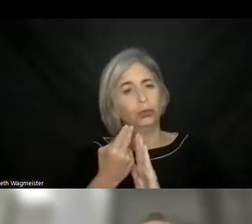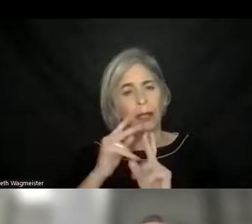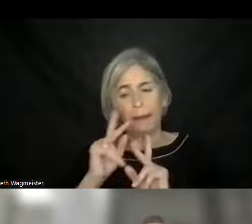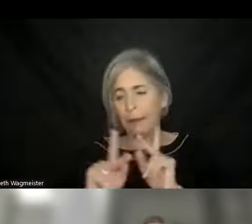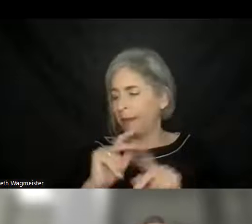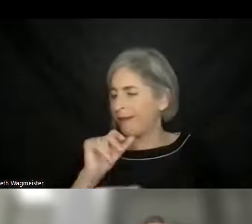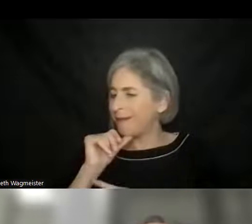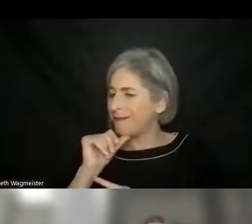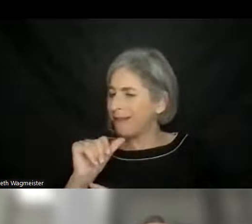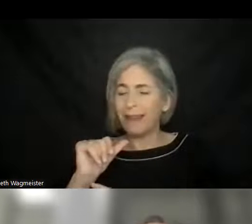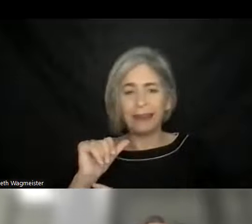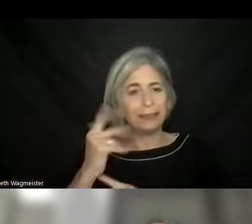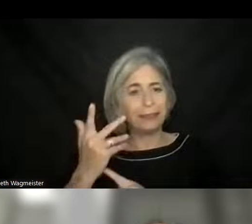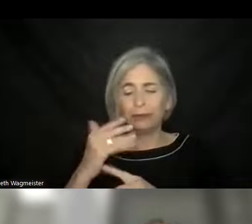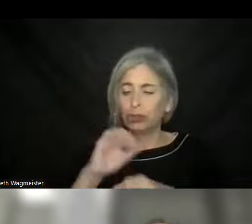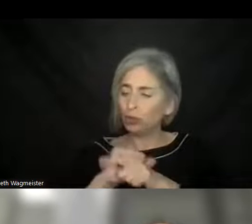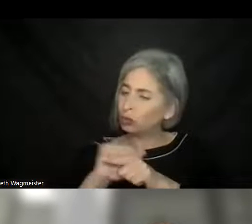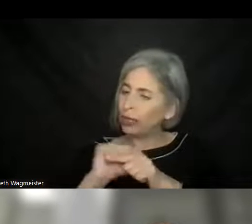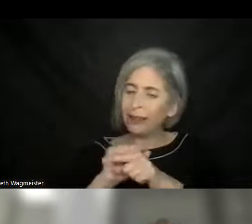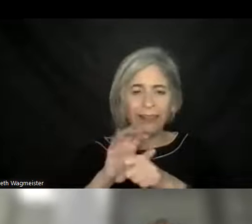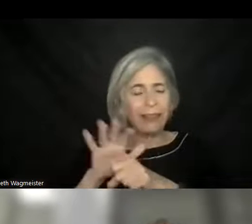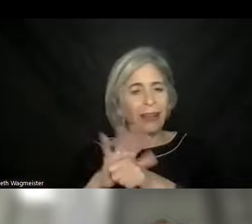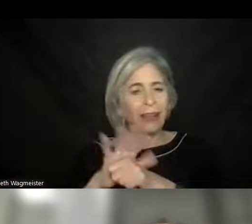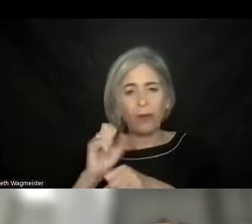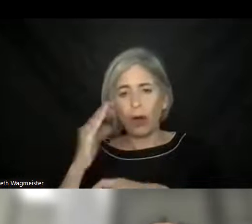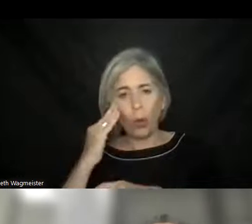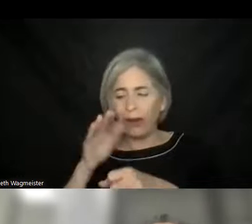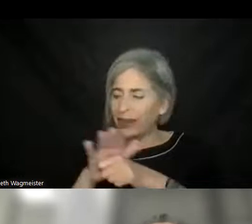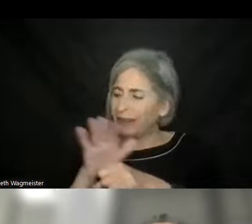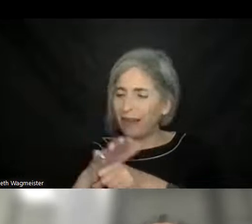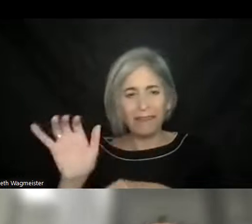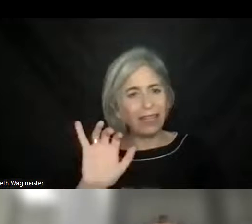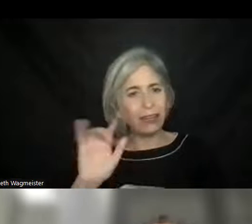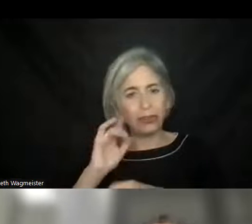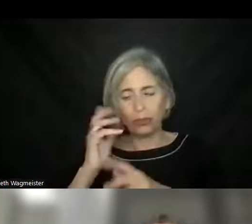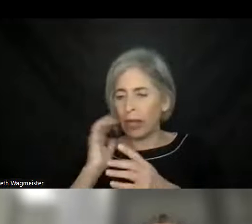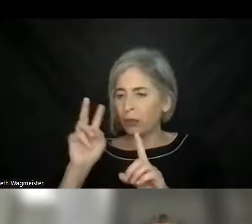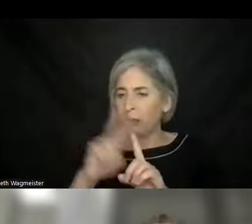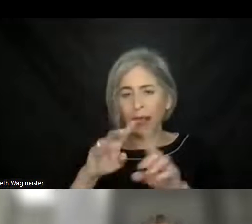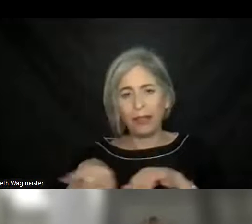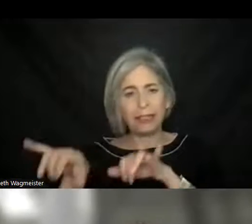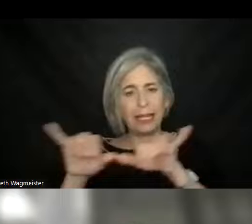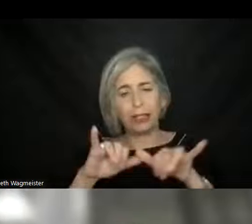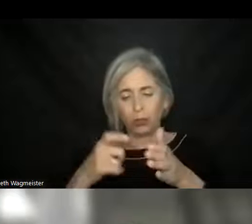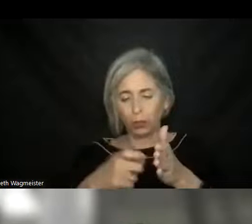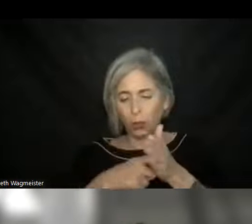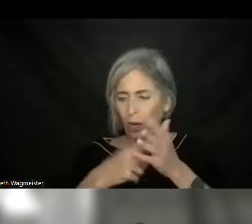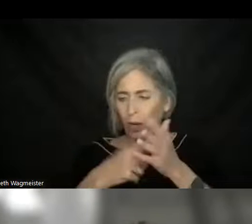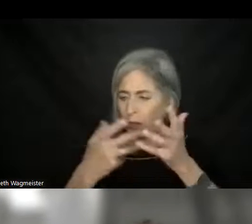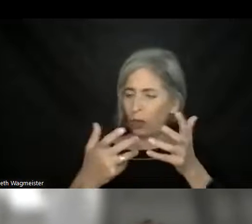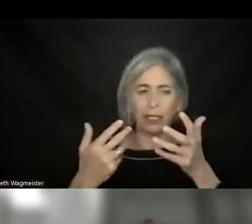not well-trained or aware enough to know how to apply the standards, what to require. So you have